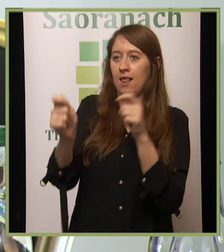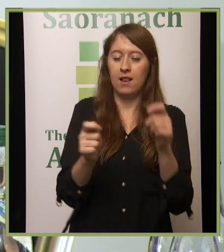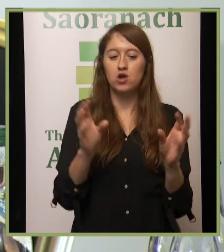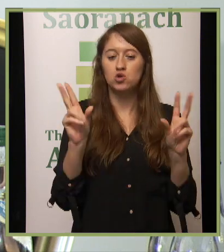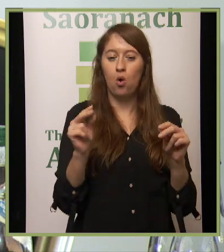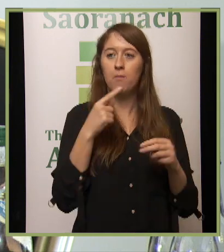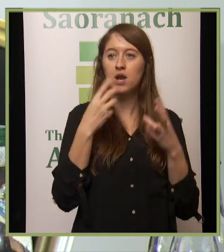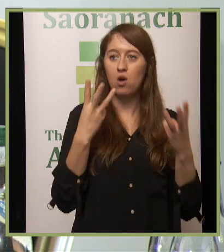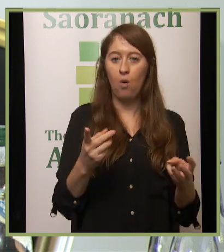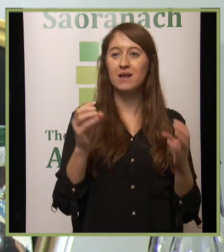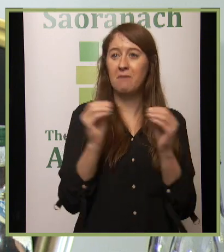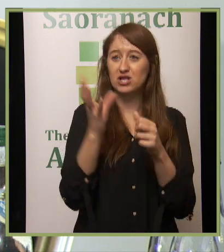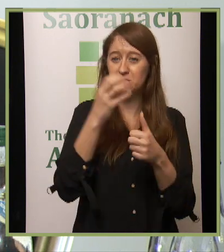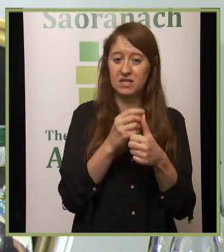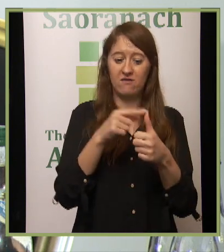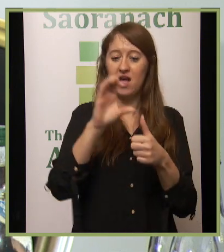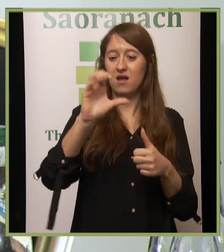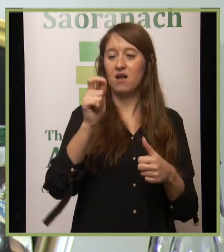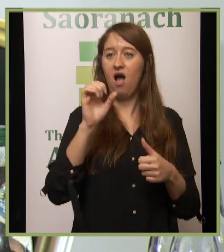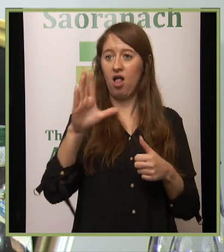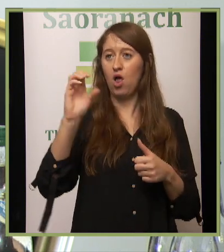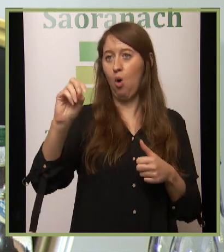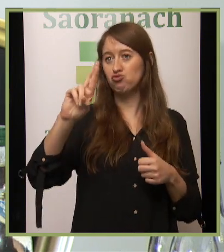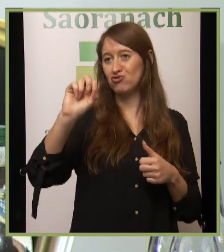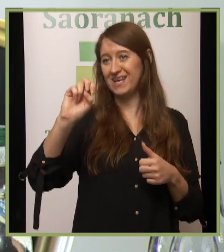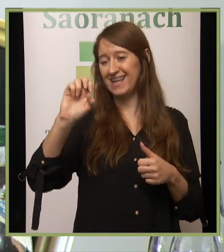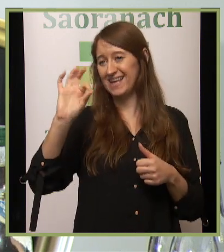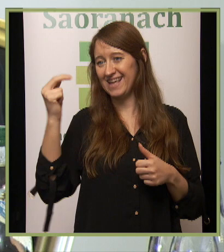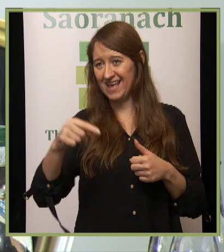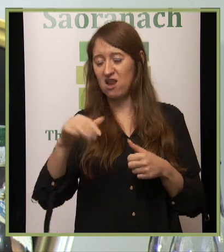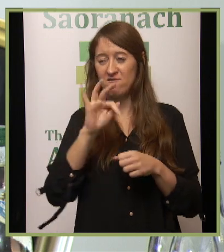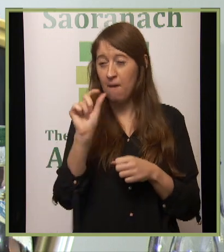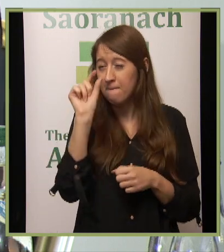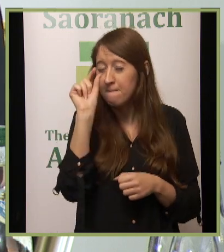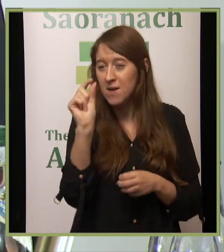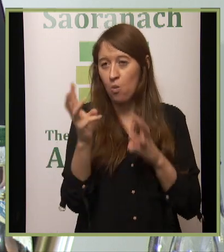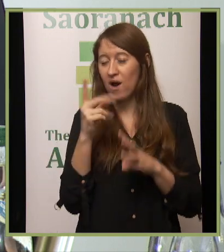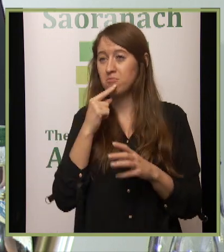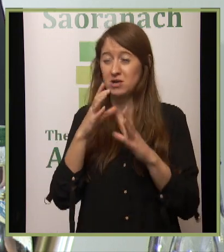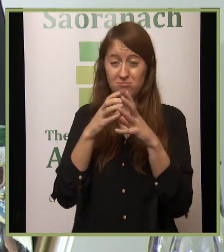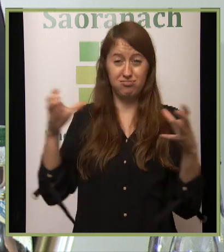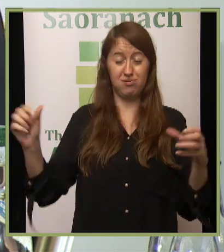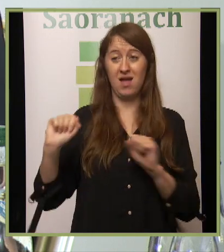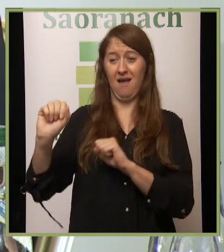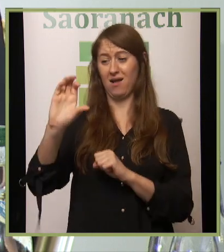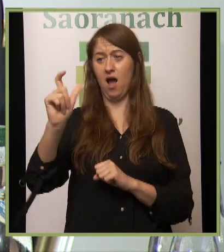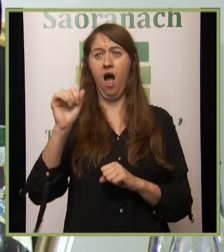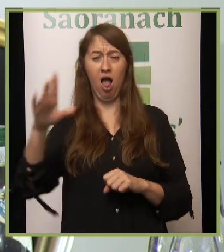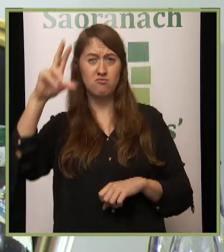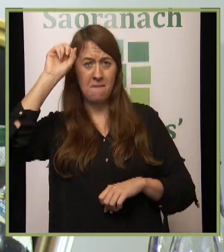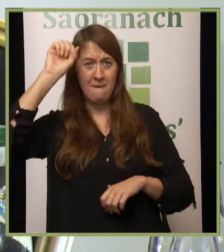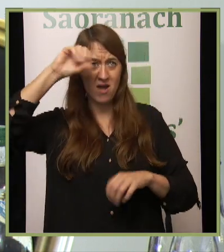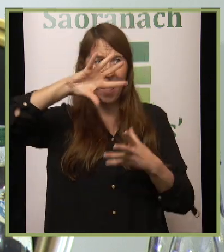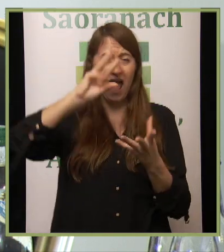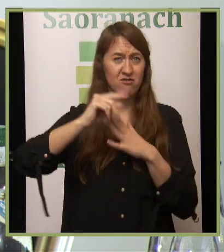note Cathal O'Regan for all of his work, from the macro to the micro. I've literally no idea how Cathal keeps everything in his head, because even though